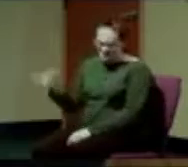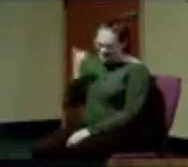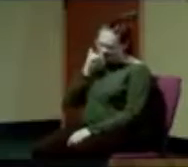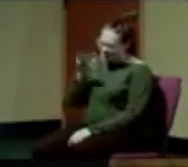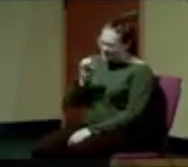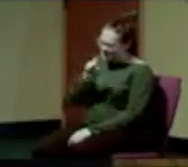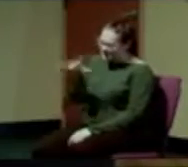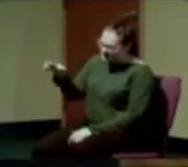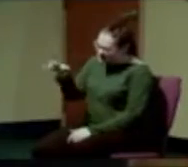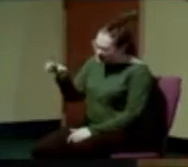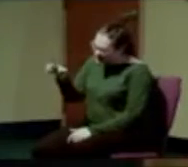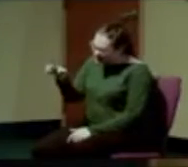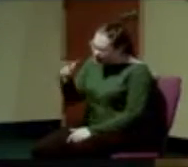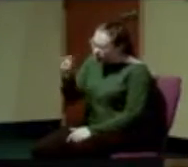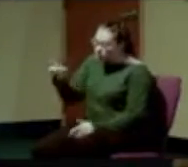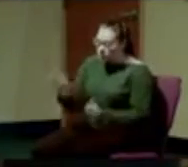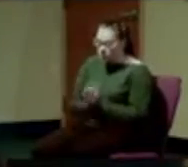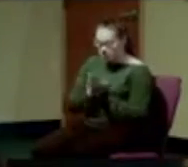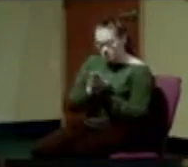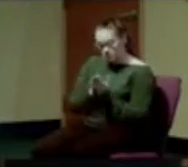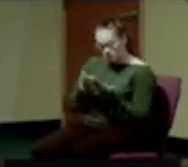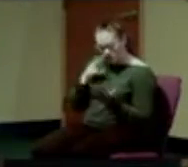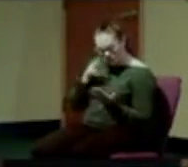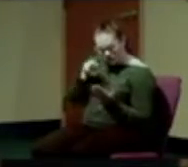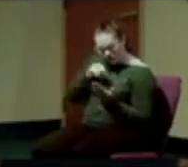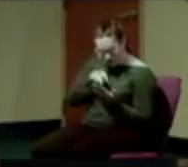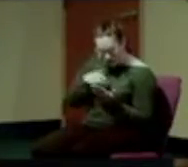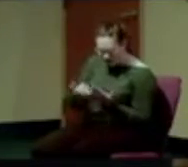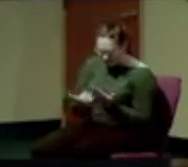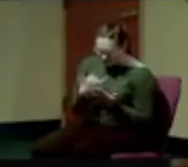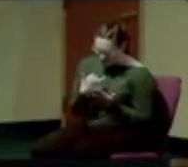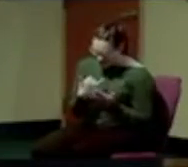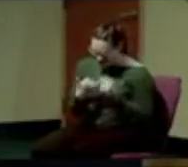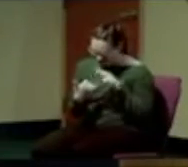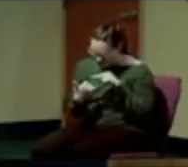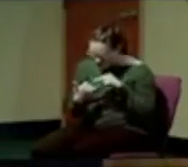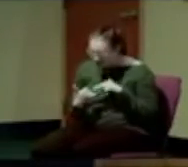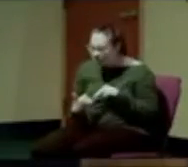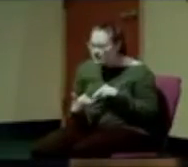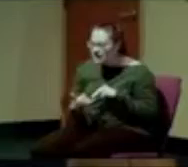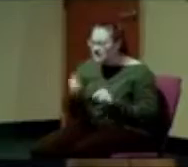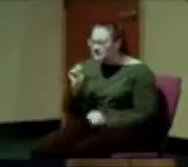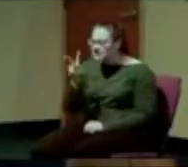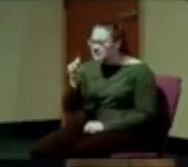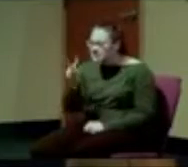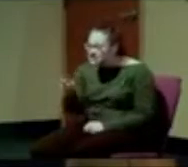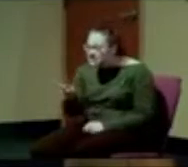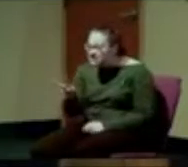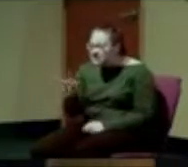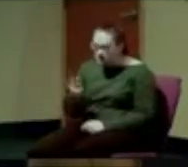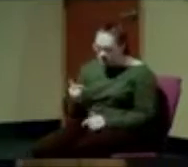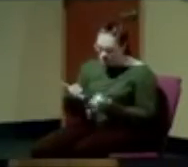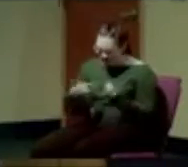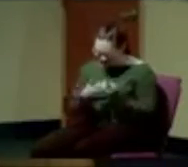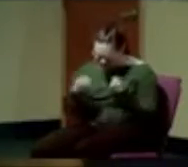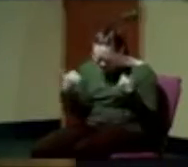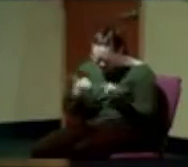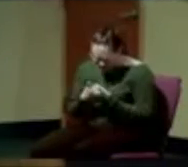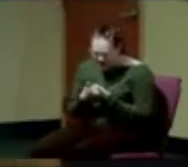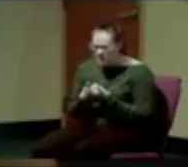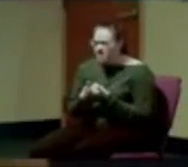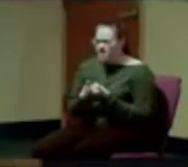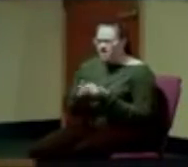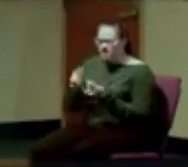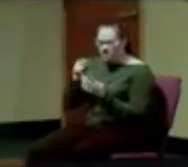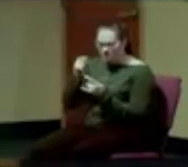you. You can take a book with you and read with it. You can take your music with you. You can watch TV and a movie. You can do your crossword puzzles on this phone.